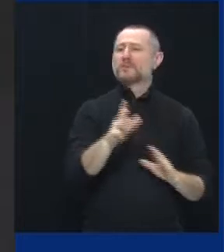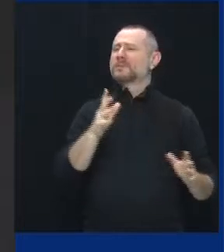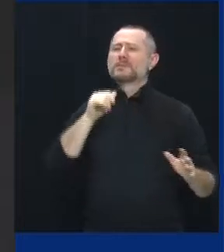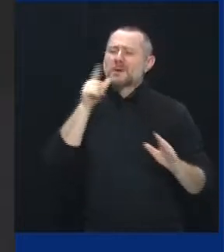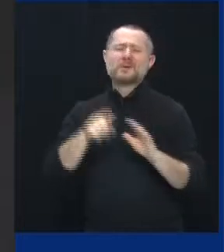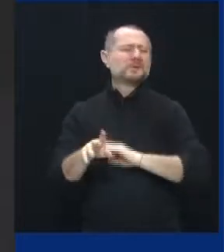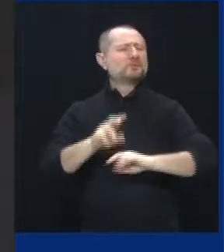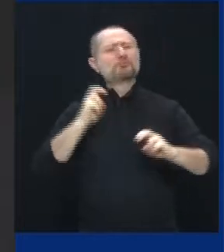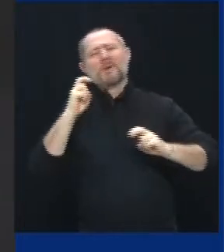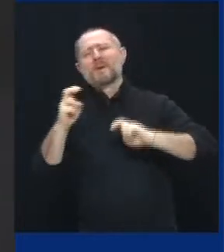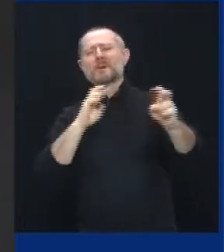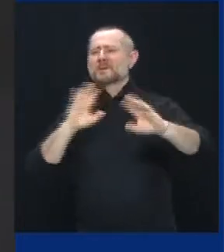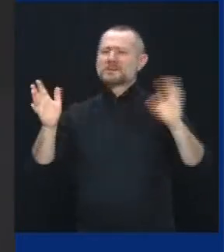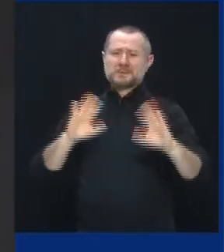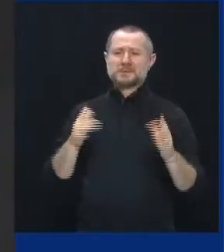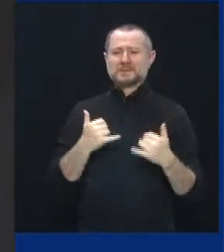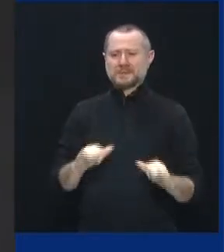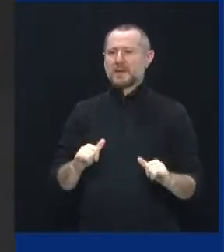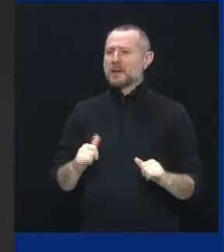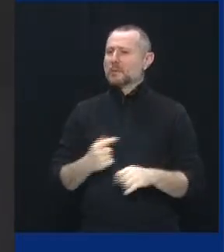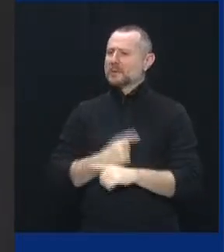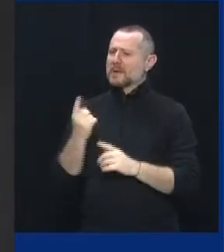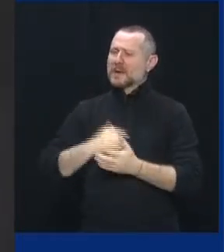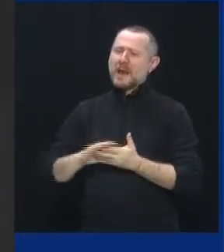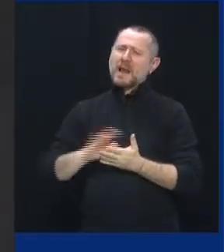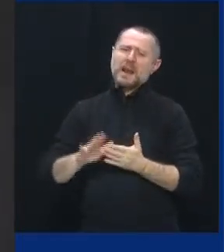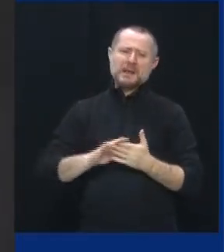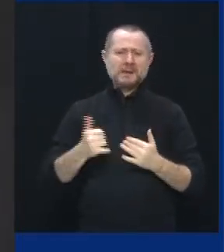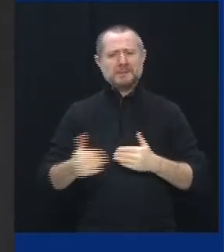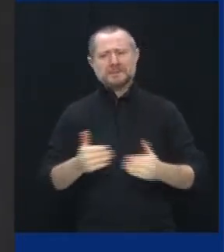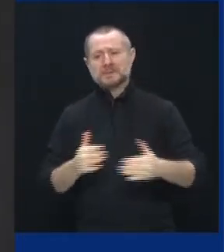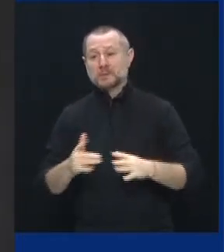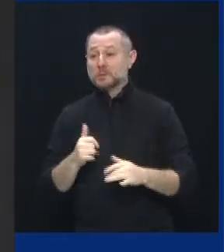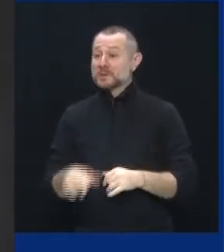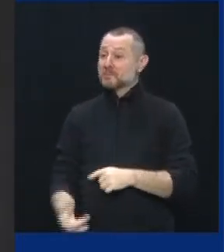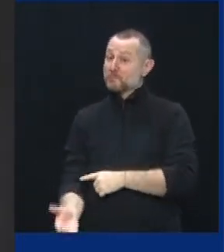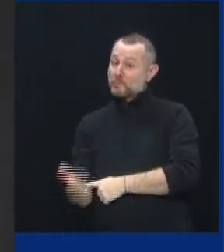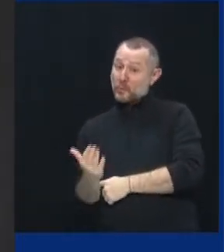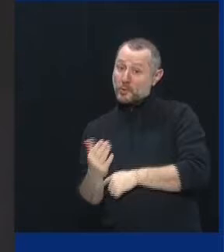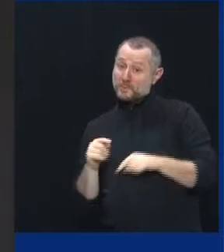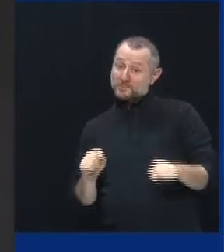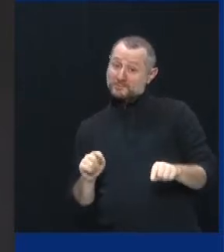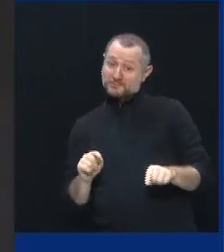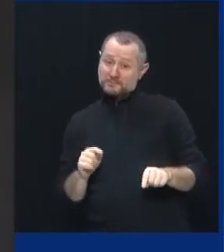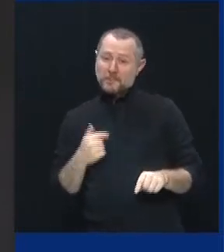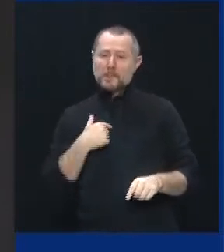continues today. Earlier this morning, there was a water main break, a city water main at